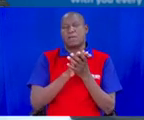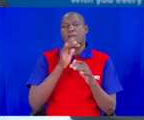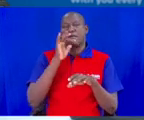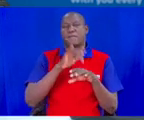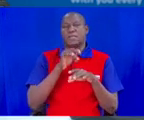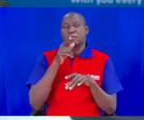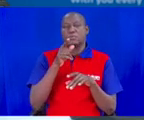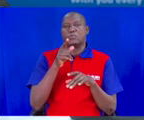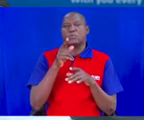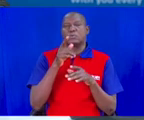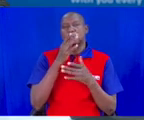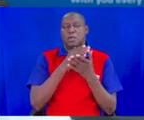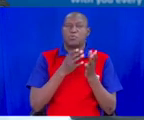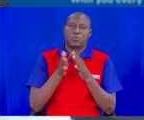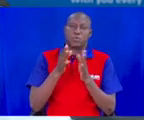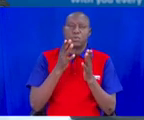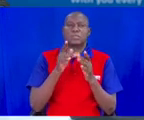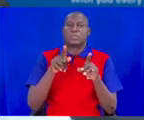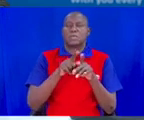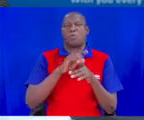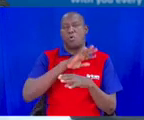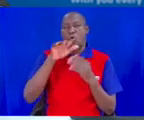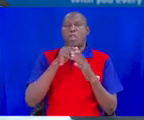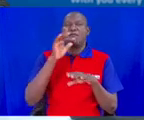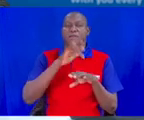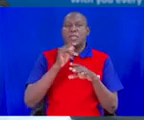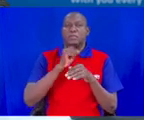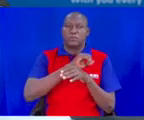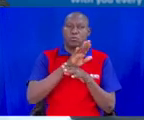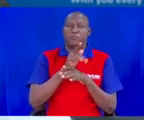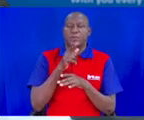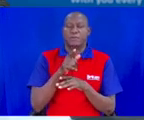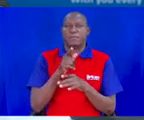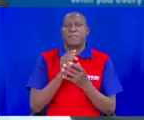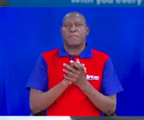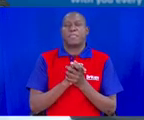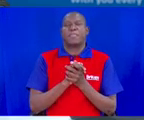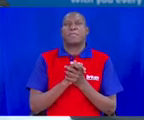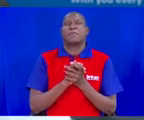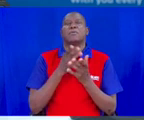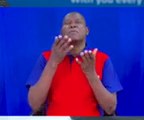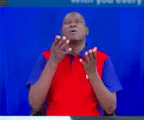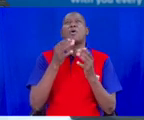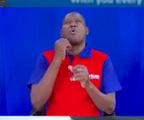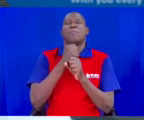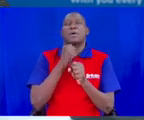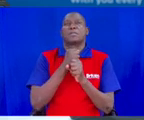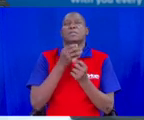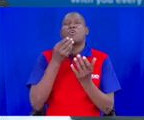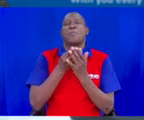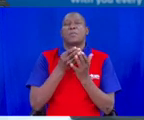it has to all of us. So my question is, what are the operational and financial